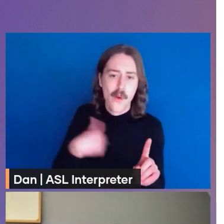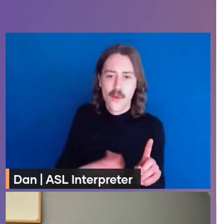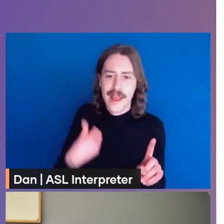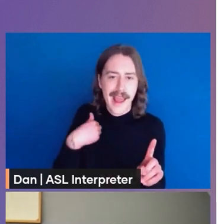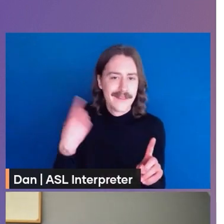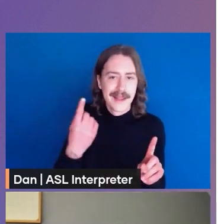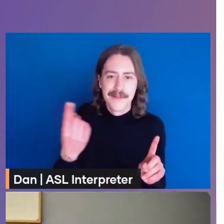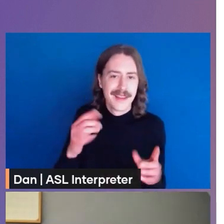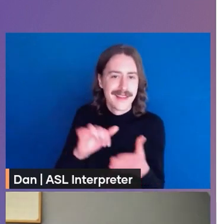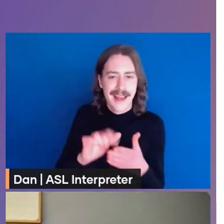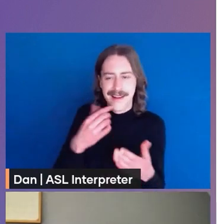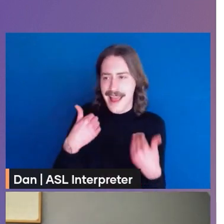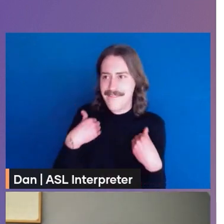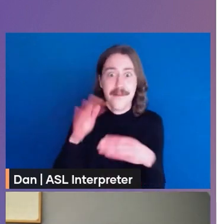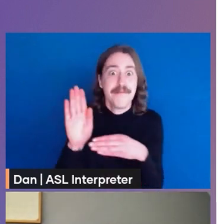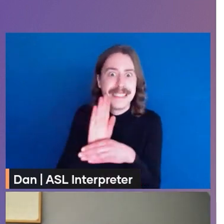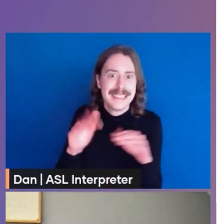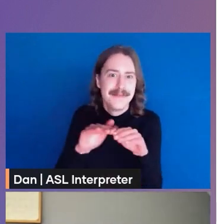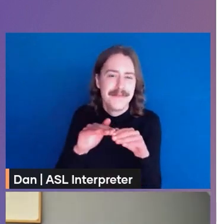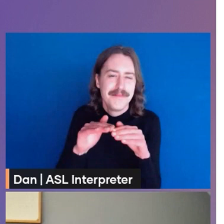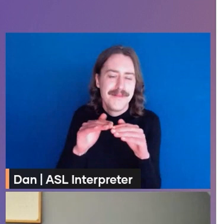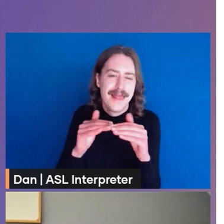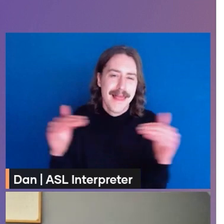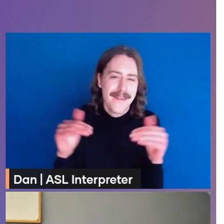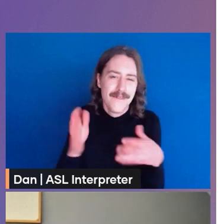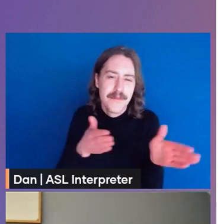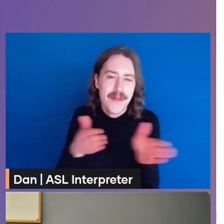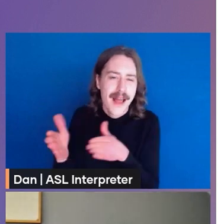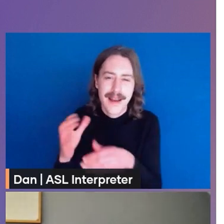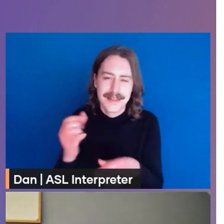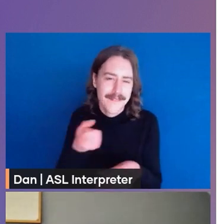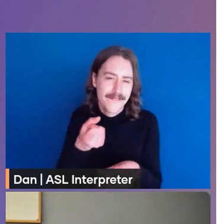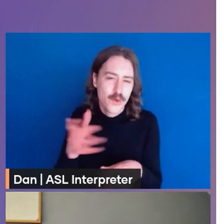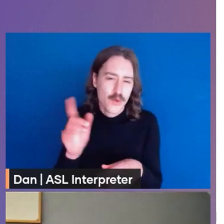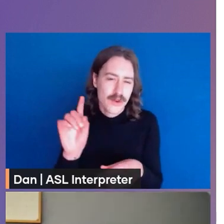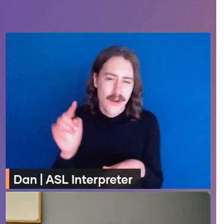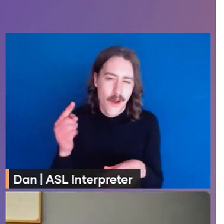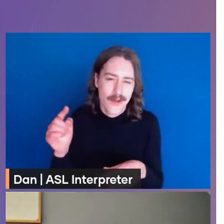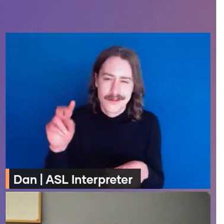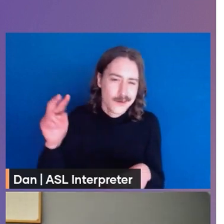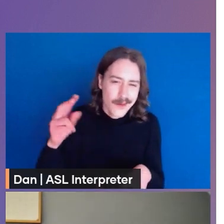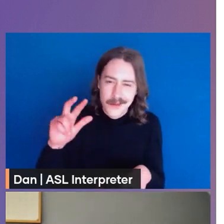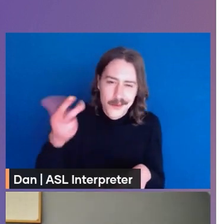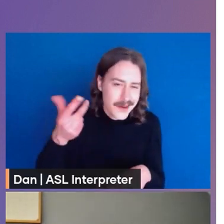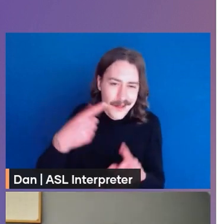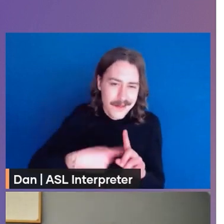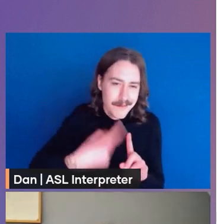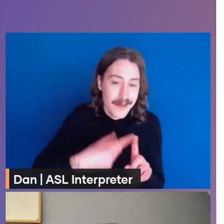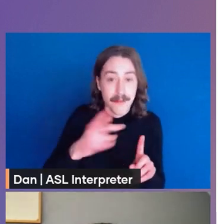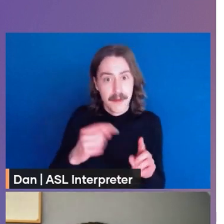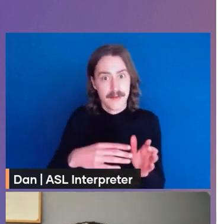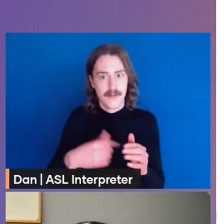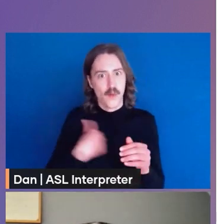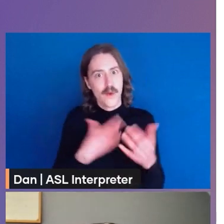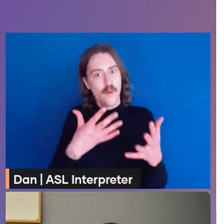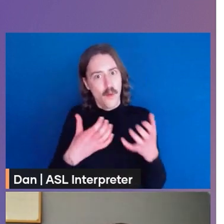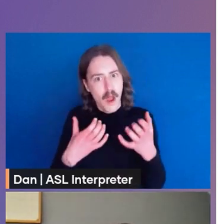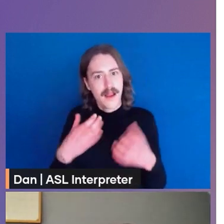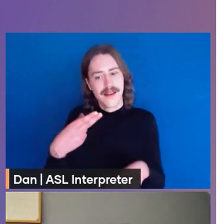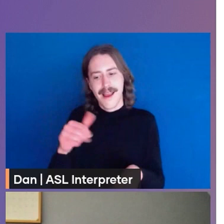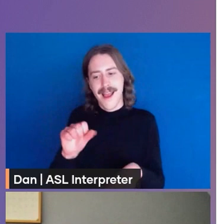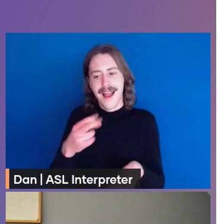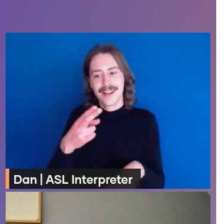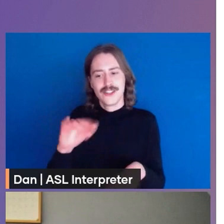plan that's only a couple of dollars a month for every user. So making this cheap is really a big point for us. We need it to be affordable because it's so affordable to